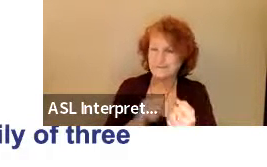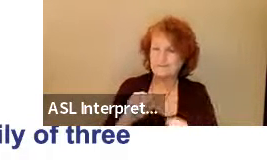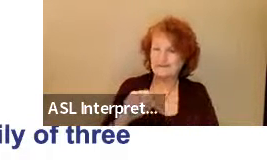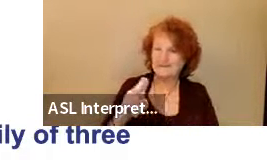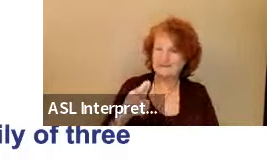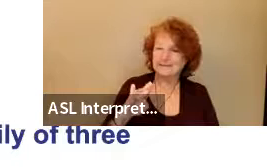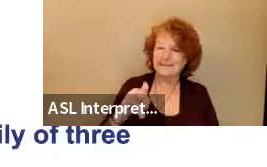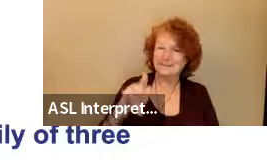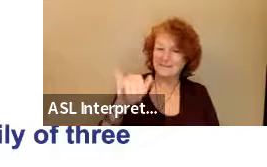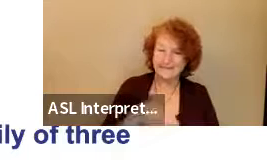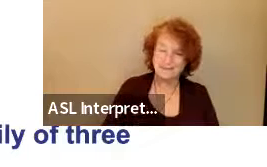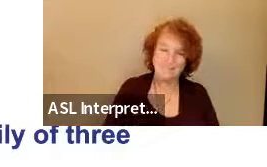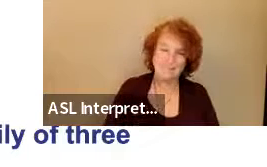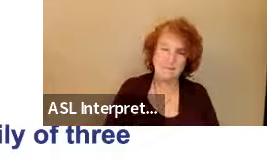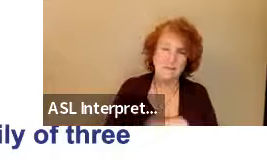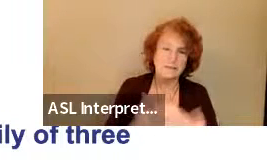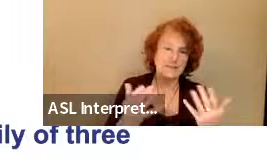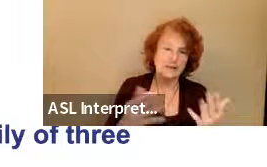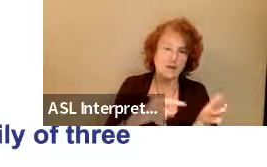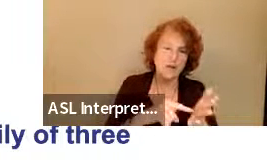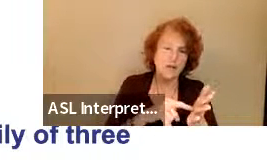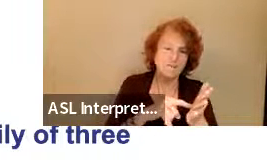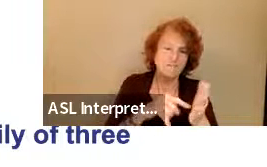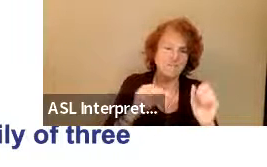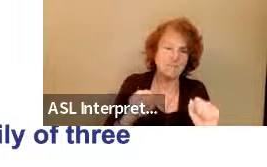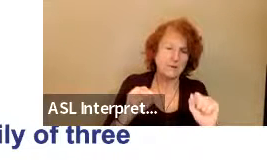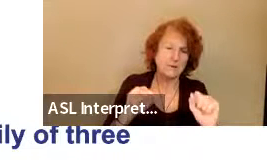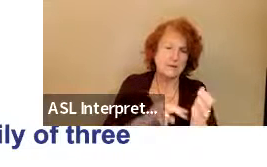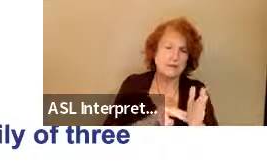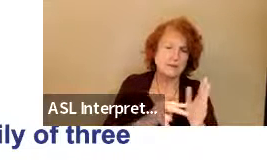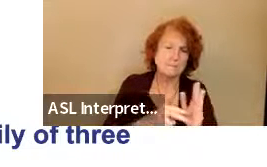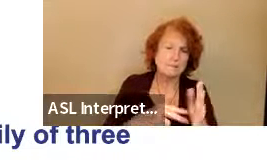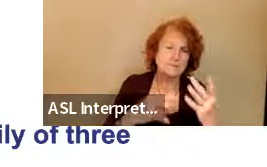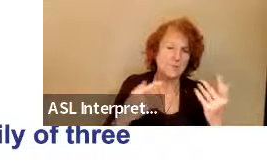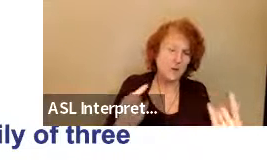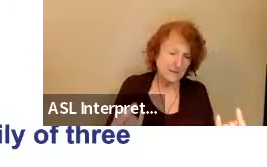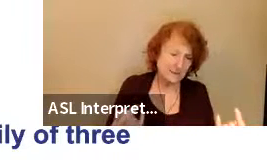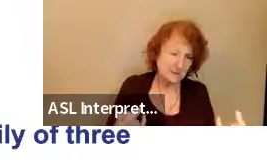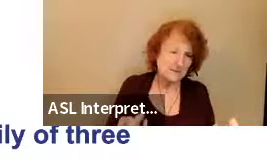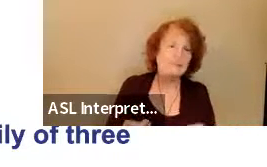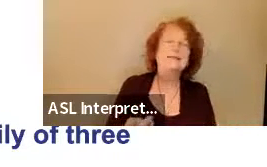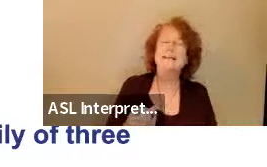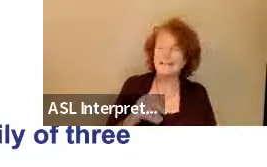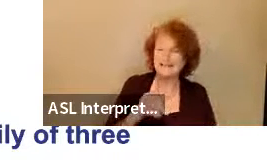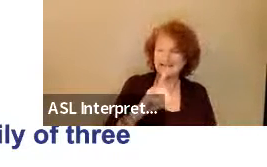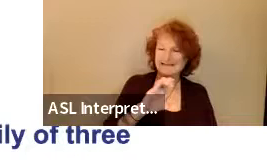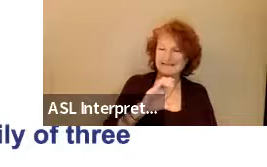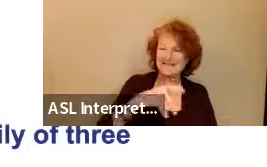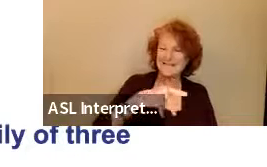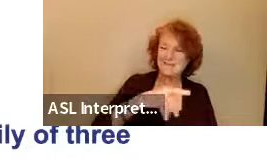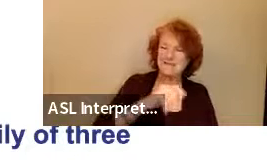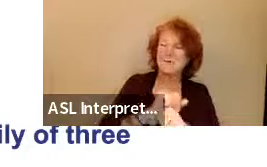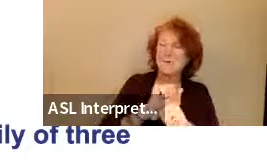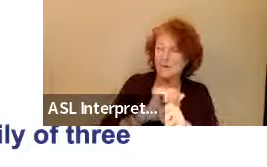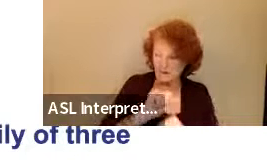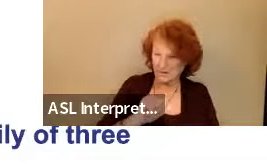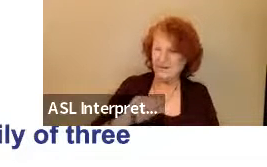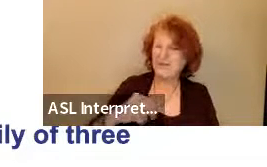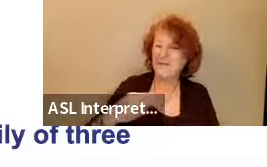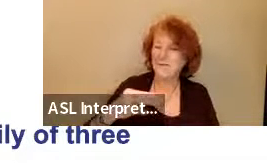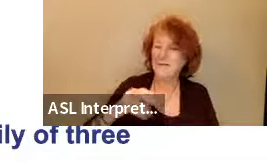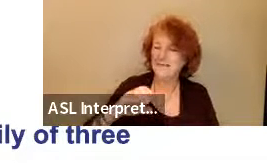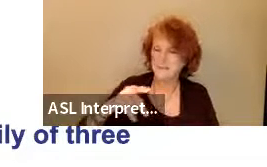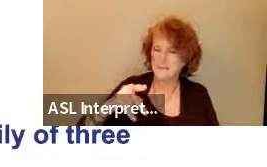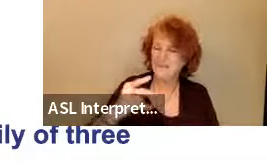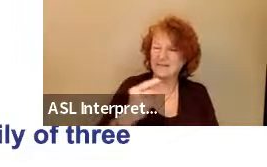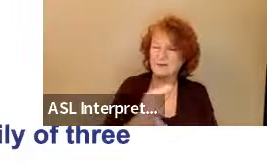So what does affordability mean for UAP? DCP is still working with HPD to determine the exact affordability level for UAP, but this